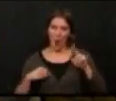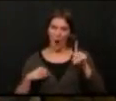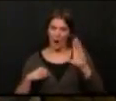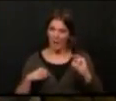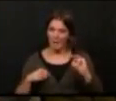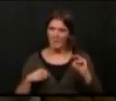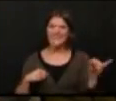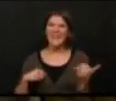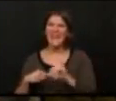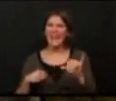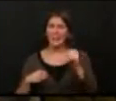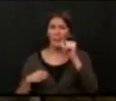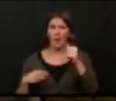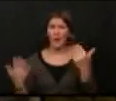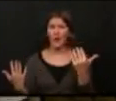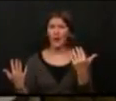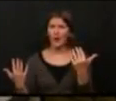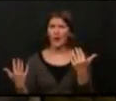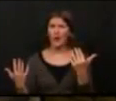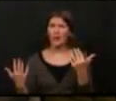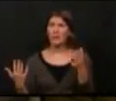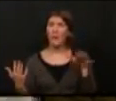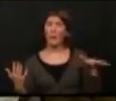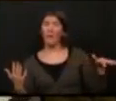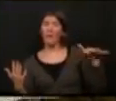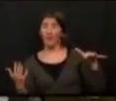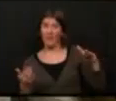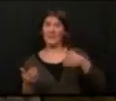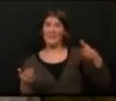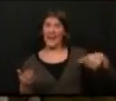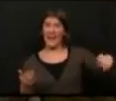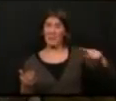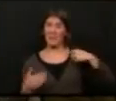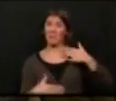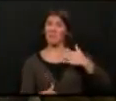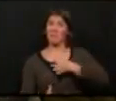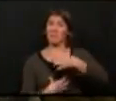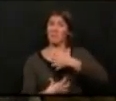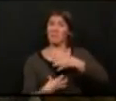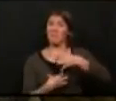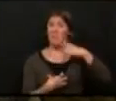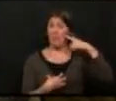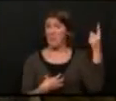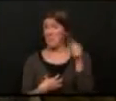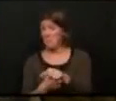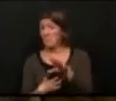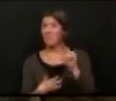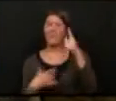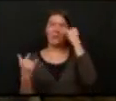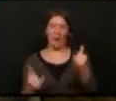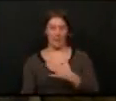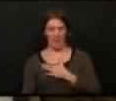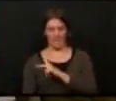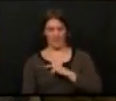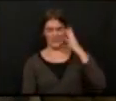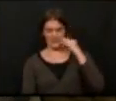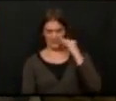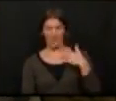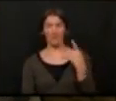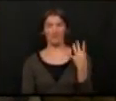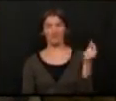and maybe at some point some of my neighbors who are disturbed by Arkham will come forward, but for now all I can speak to is the actions